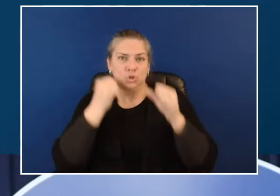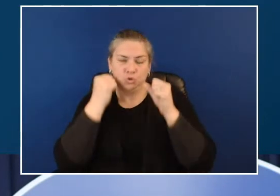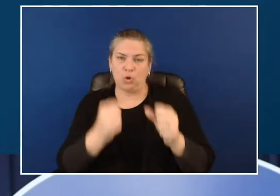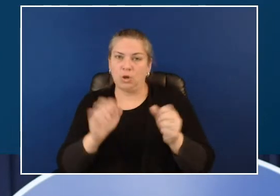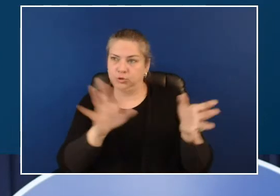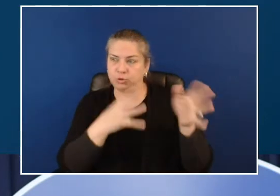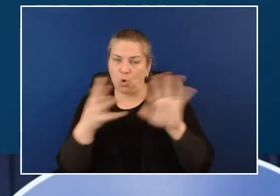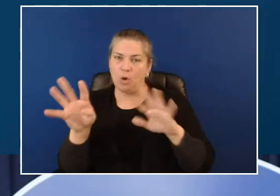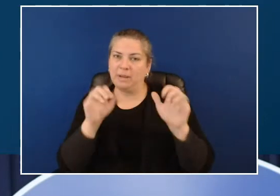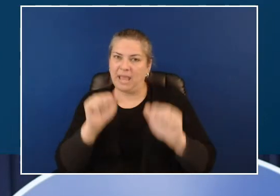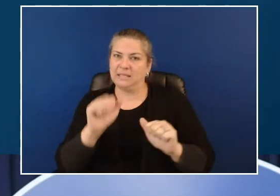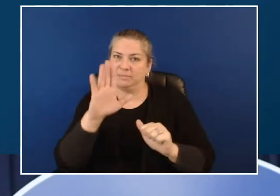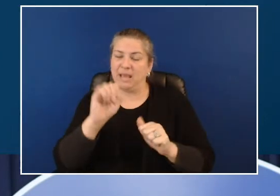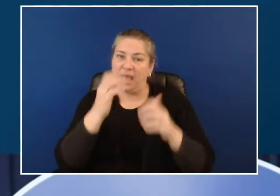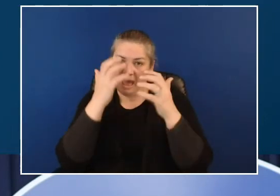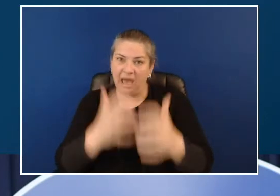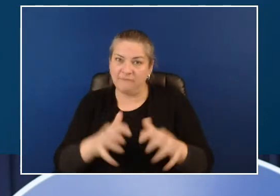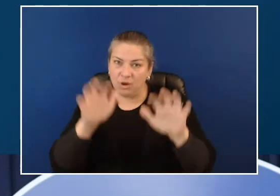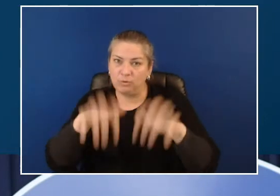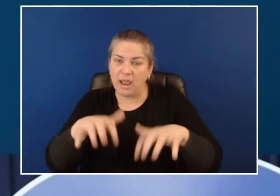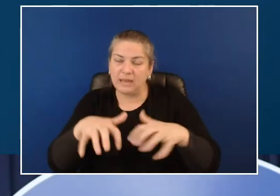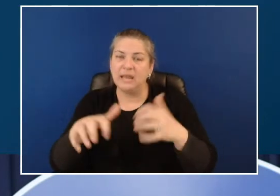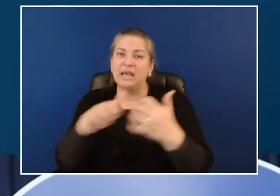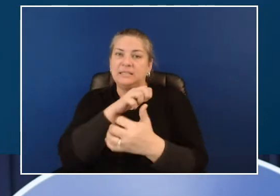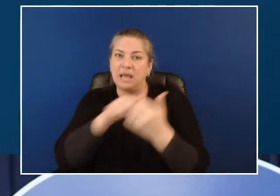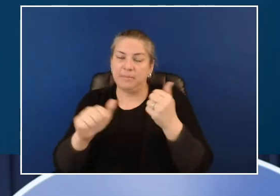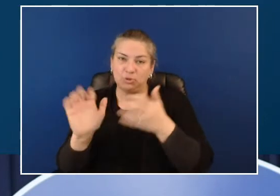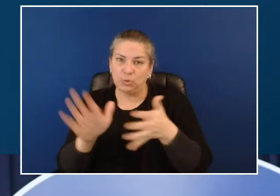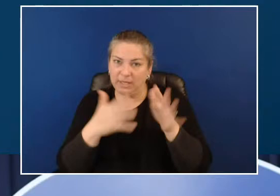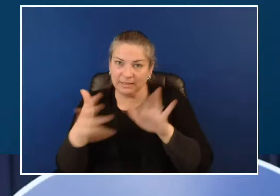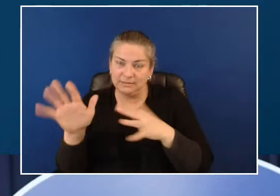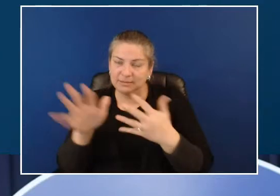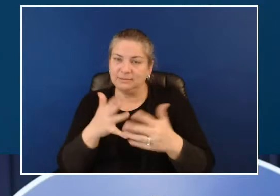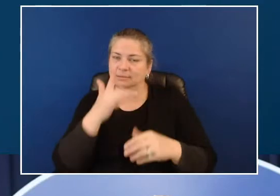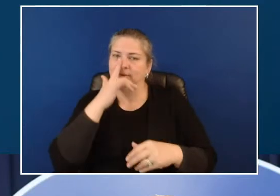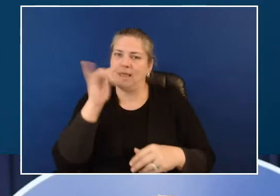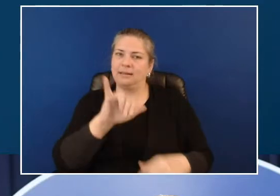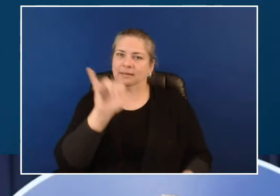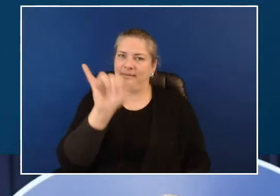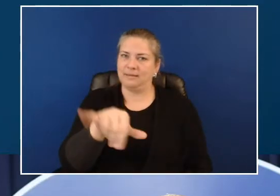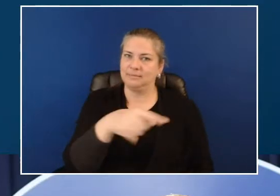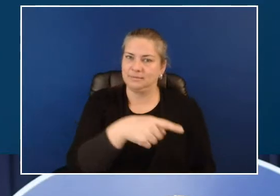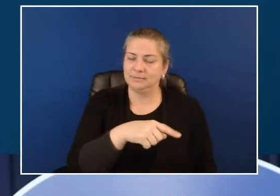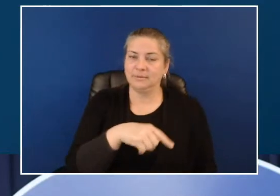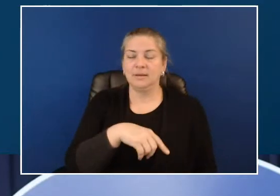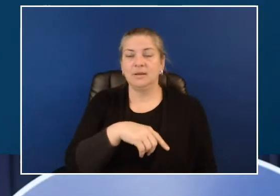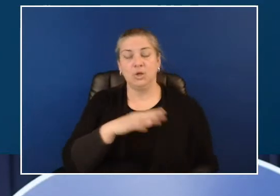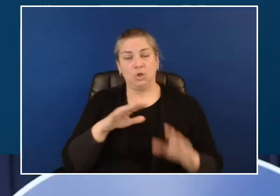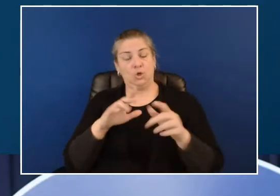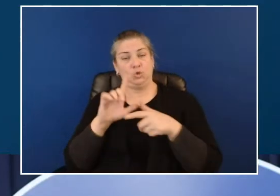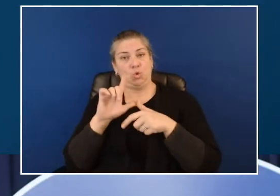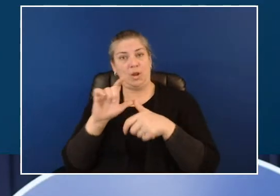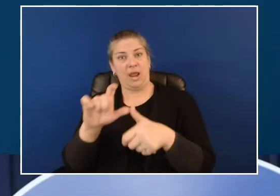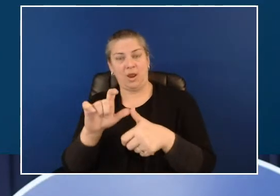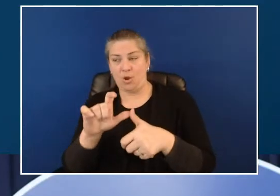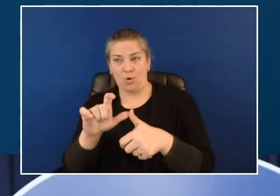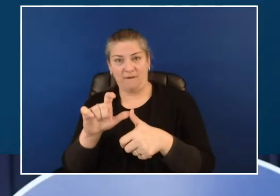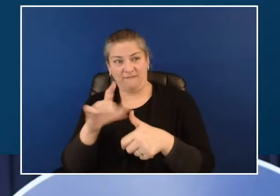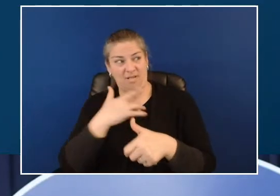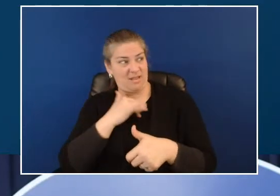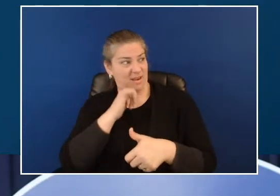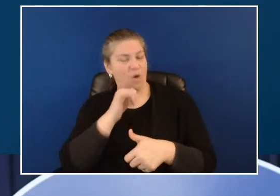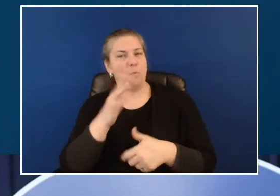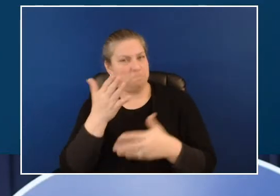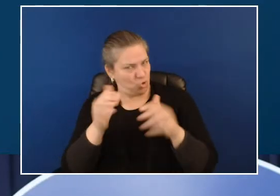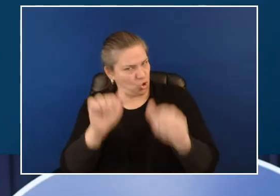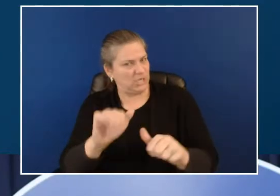heavy rainfall and damaging wind gusts as the most likely hazards. An isolated tornado should not be ruled out. Minor flooding